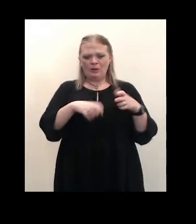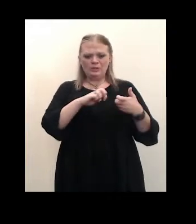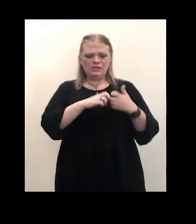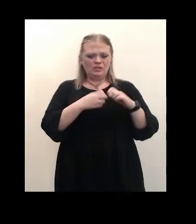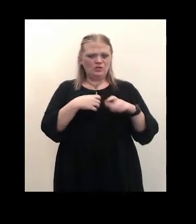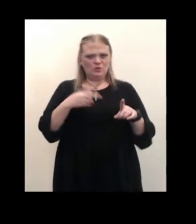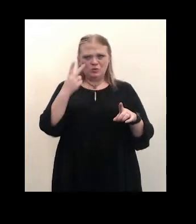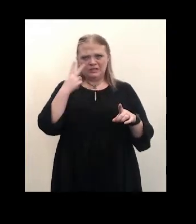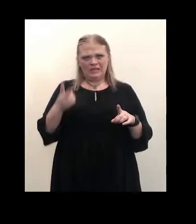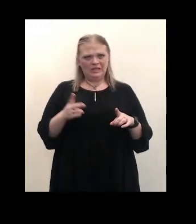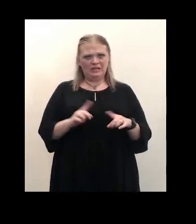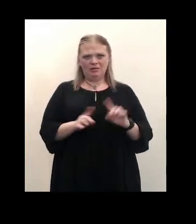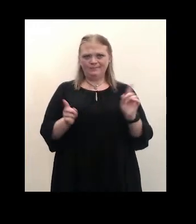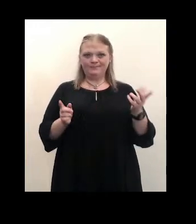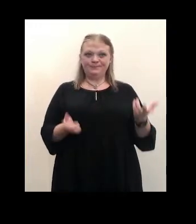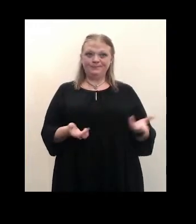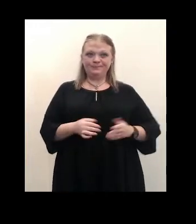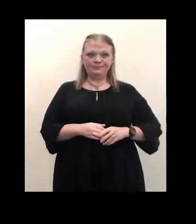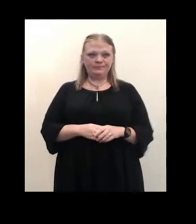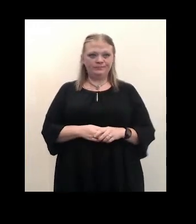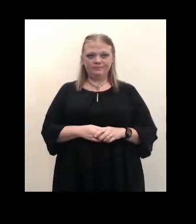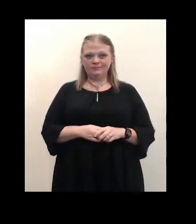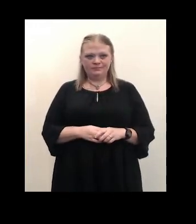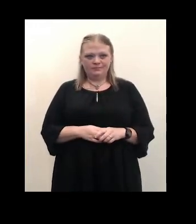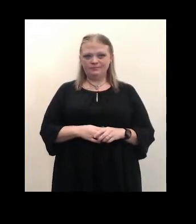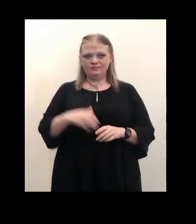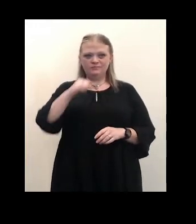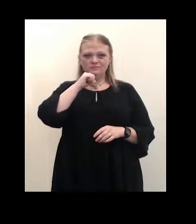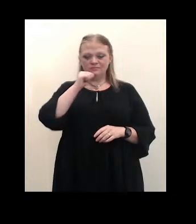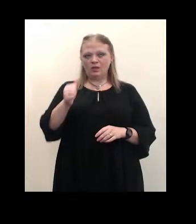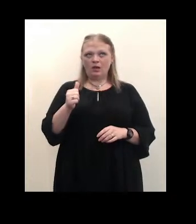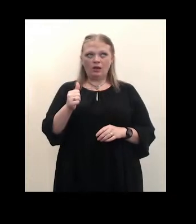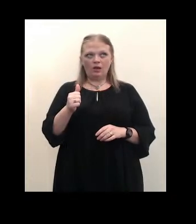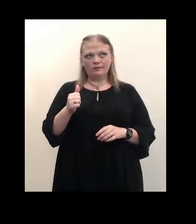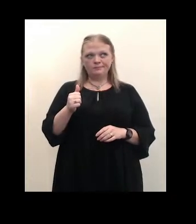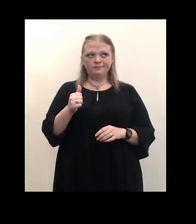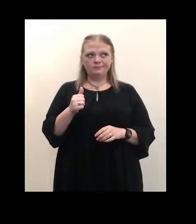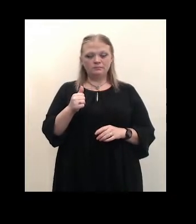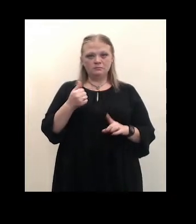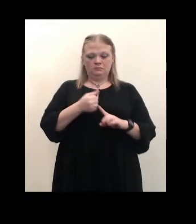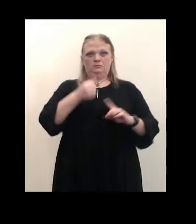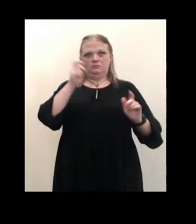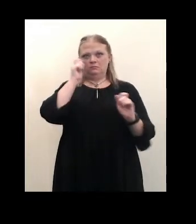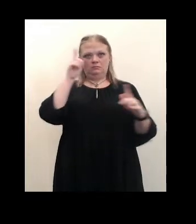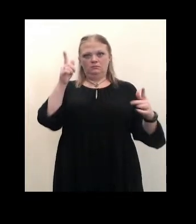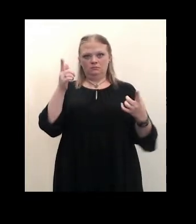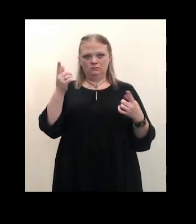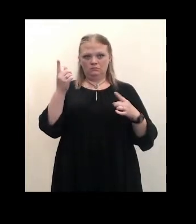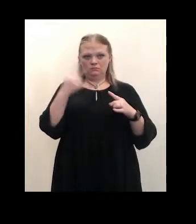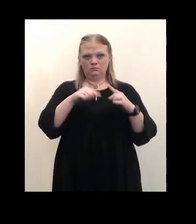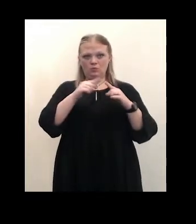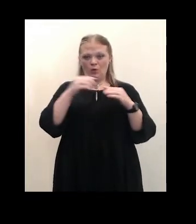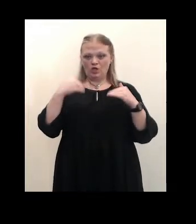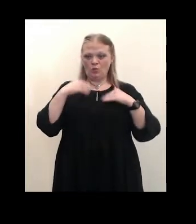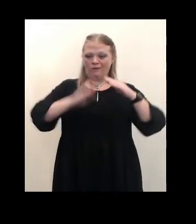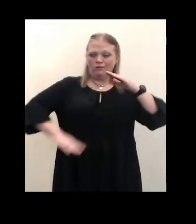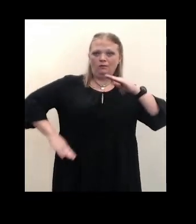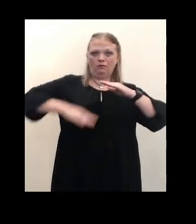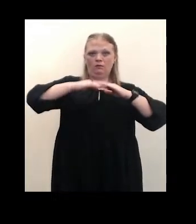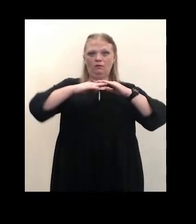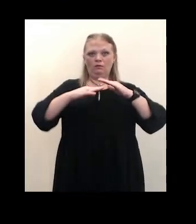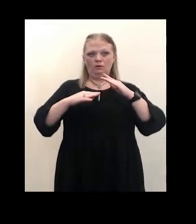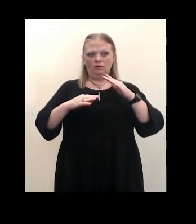it, but it's not totally surprising that when you reach your peak in hospitalizations, a little